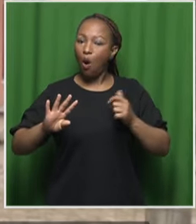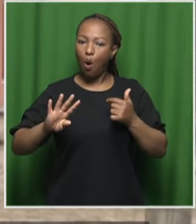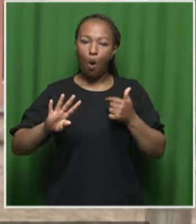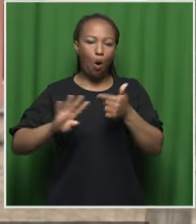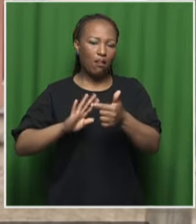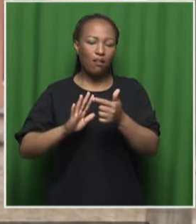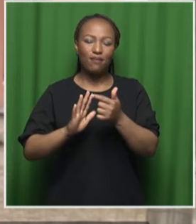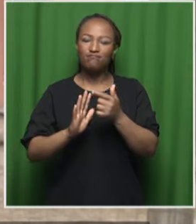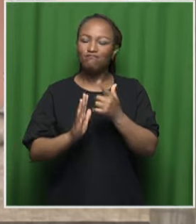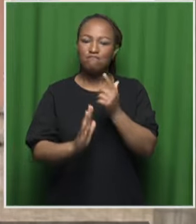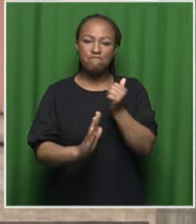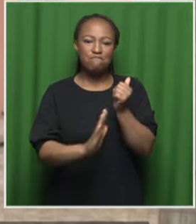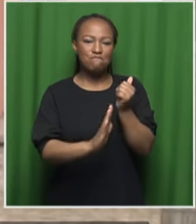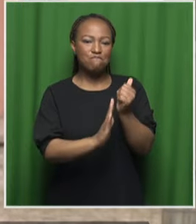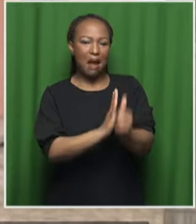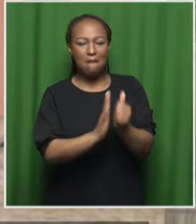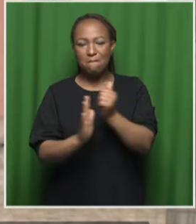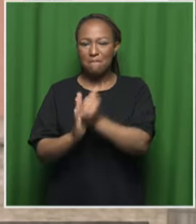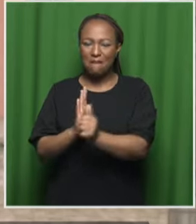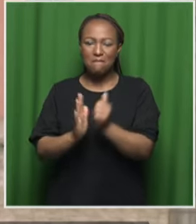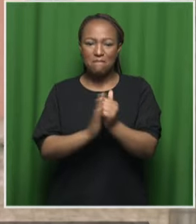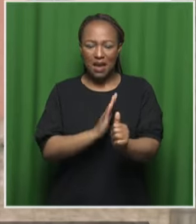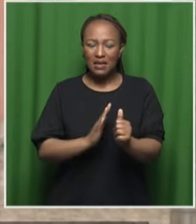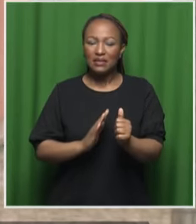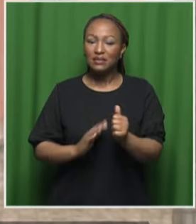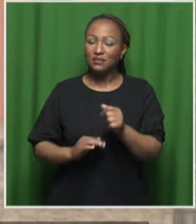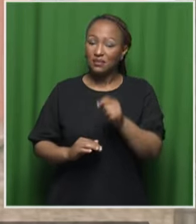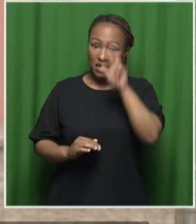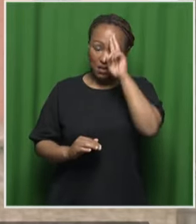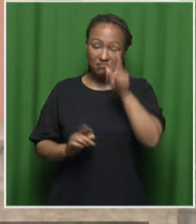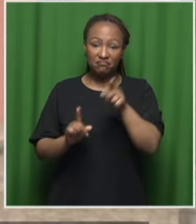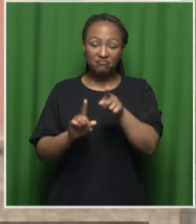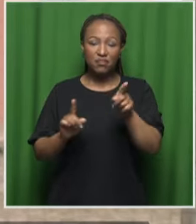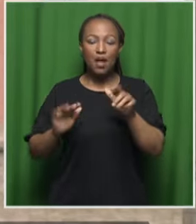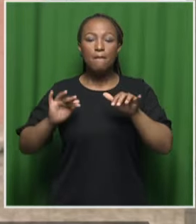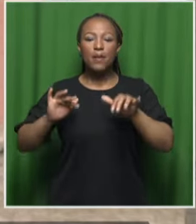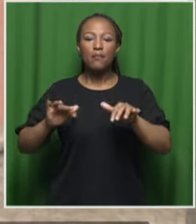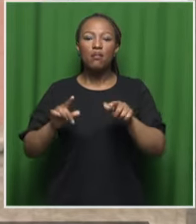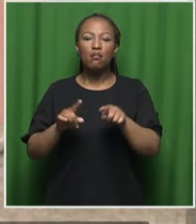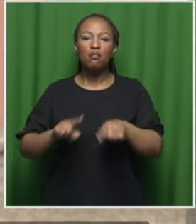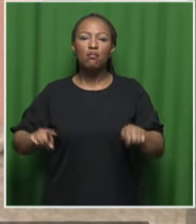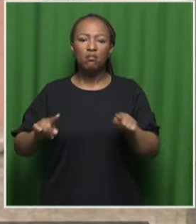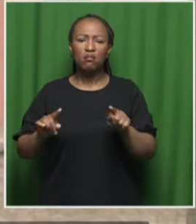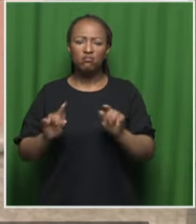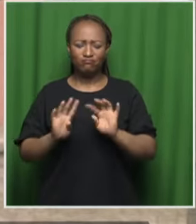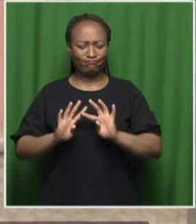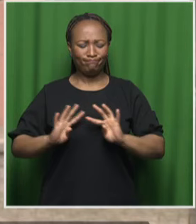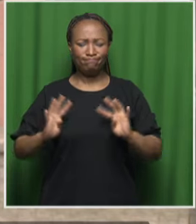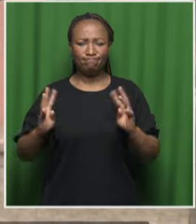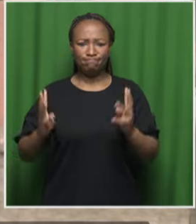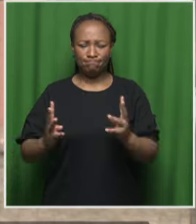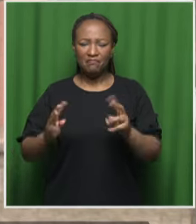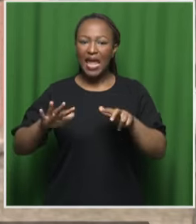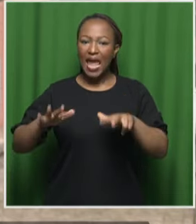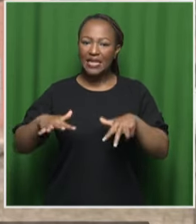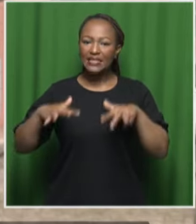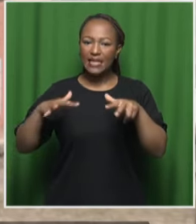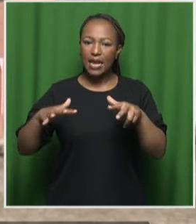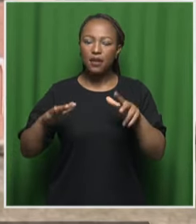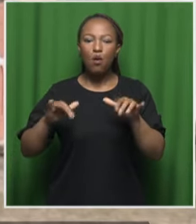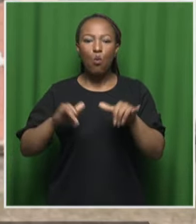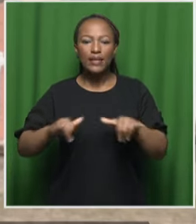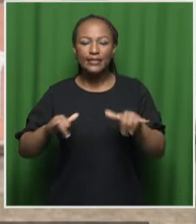ambushed these people here. You remember that these people were still waiting for the